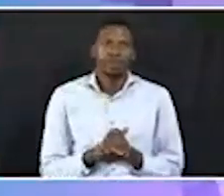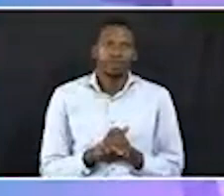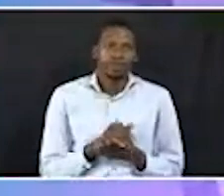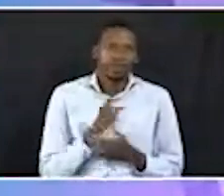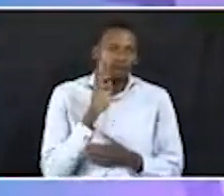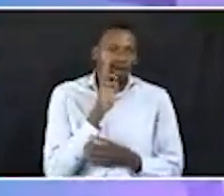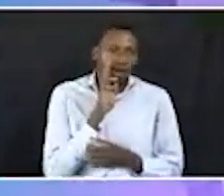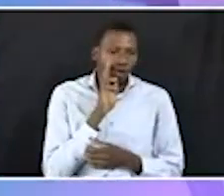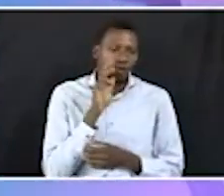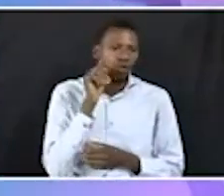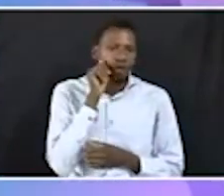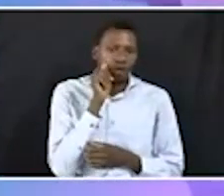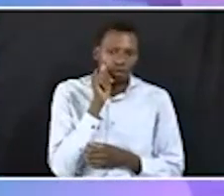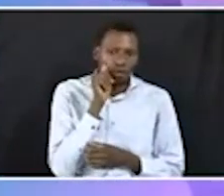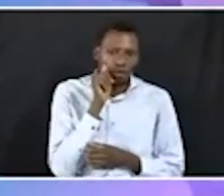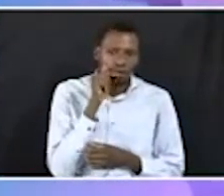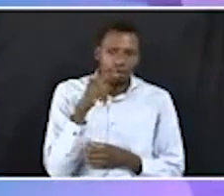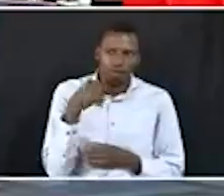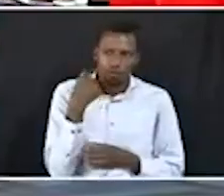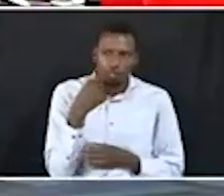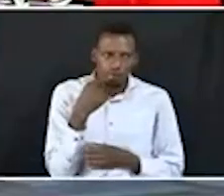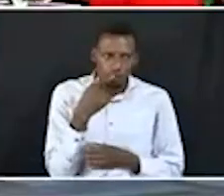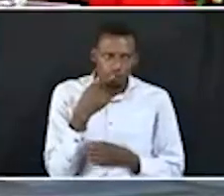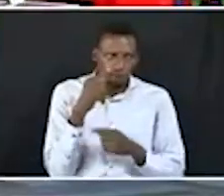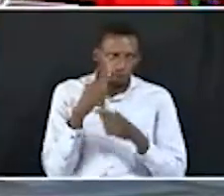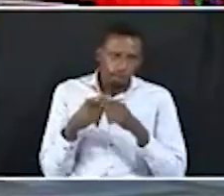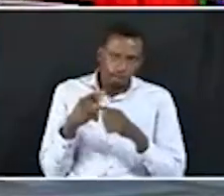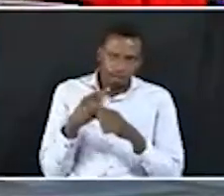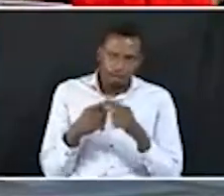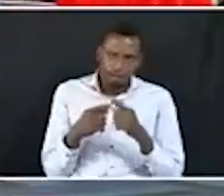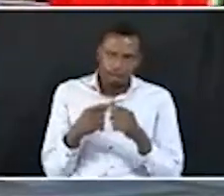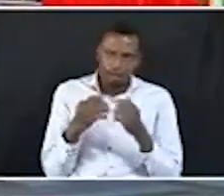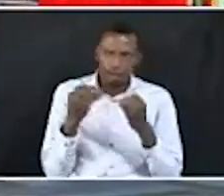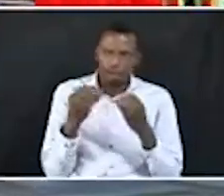and aunties who are many years old.